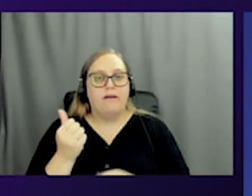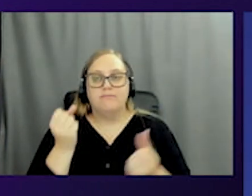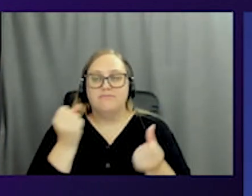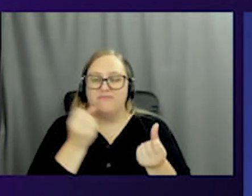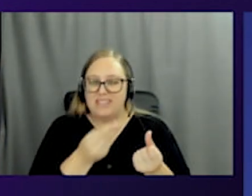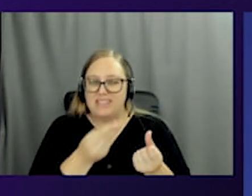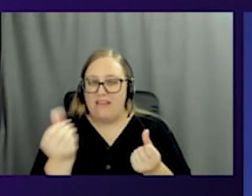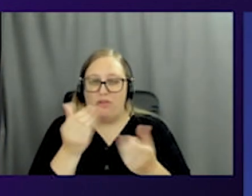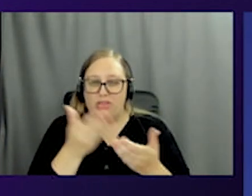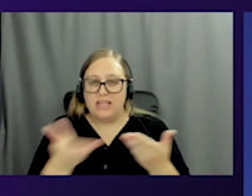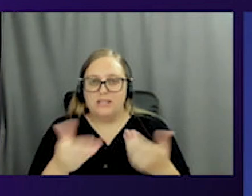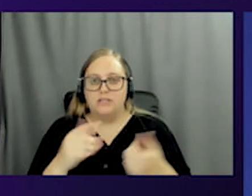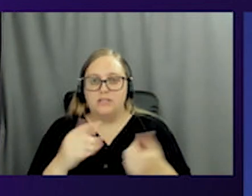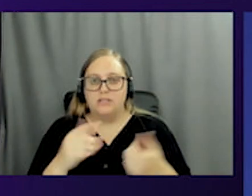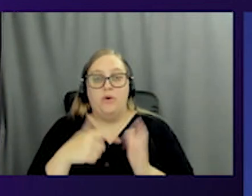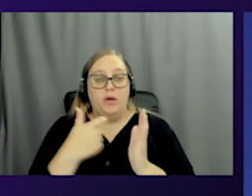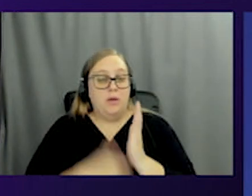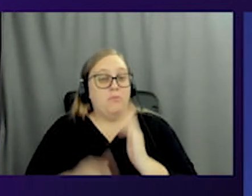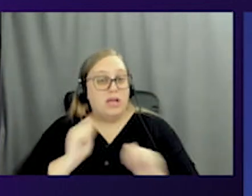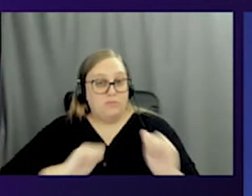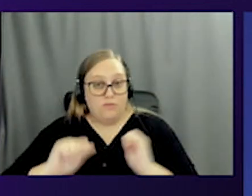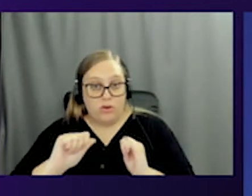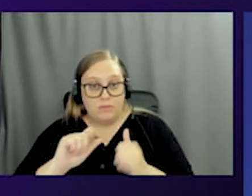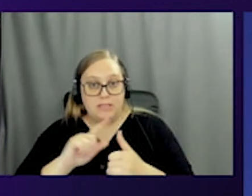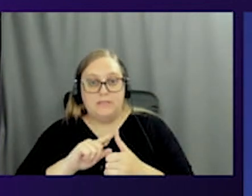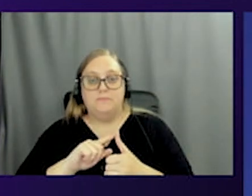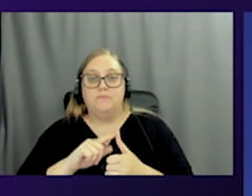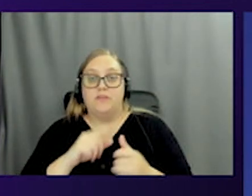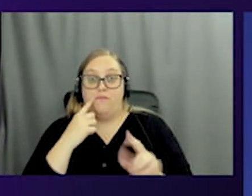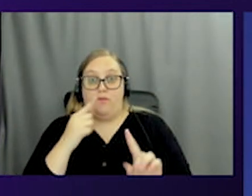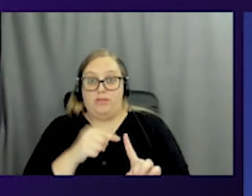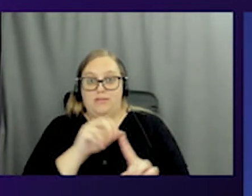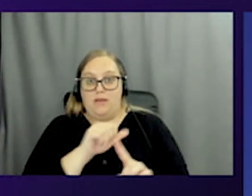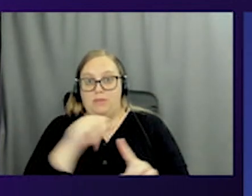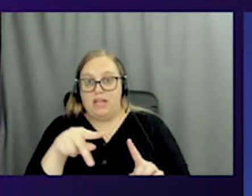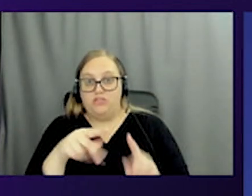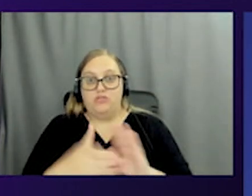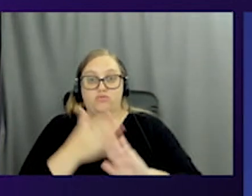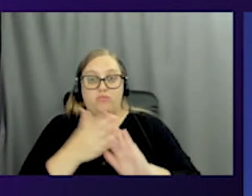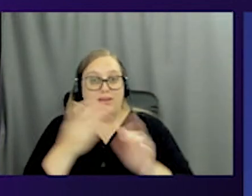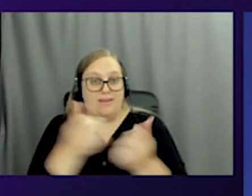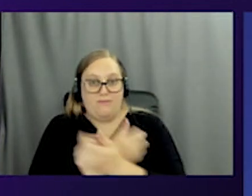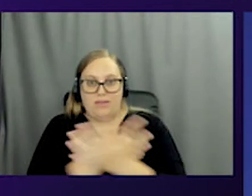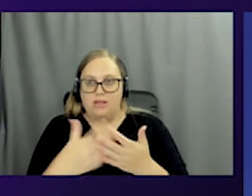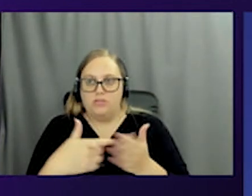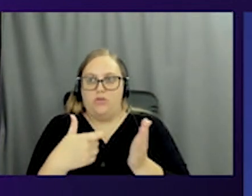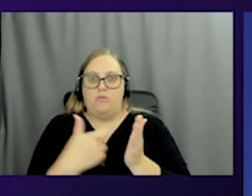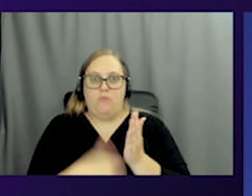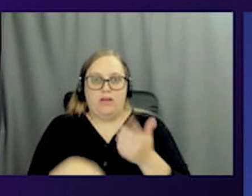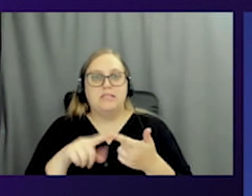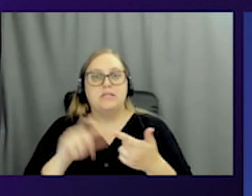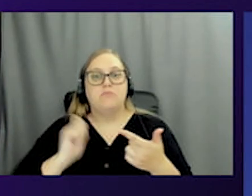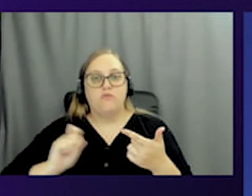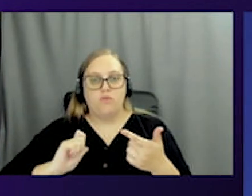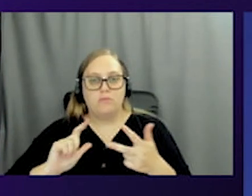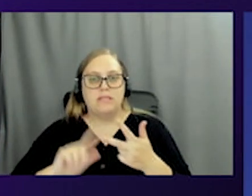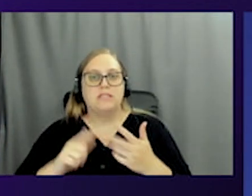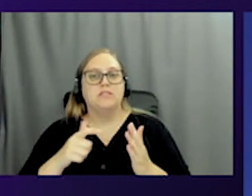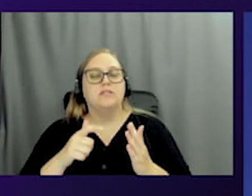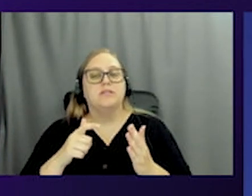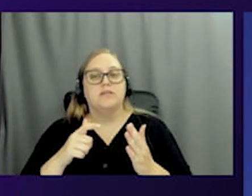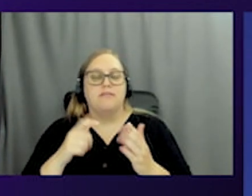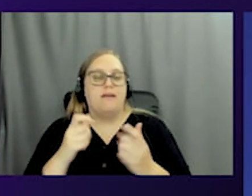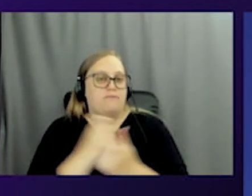the price performance of the application that's running all of this. So price, performance, cost. And so